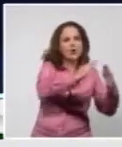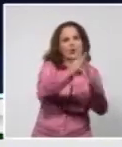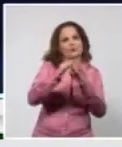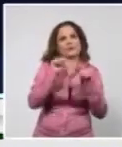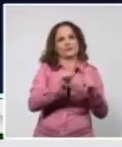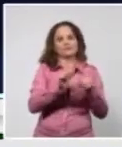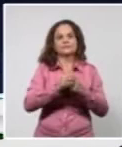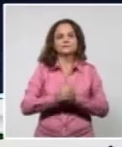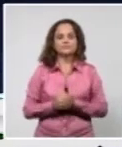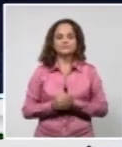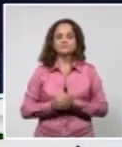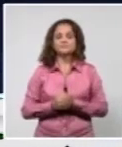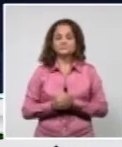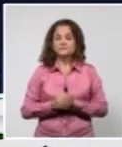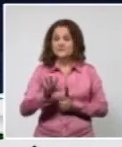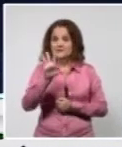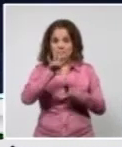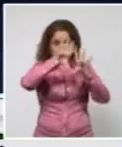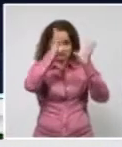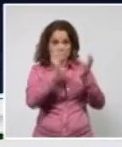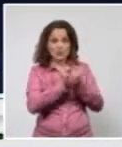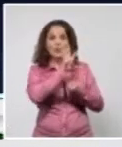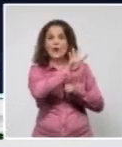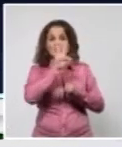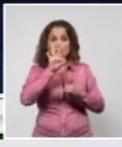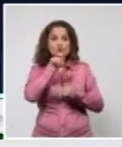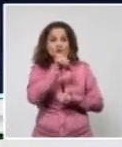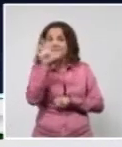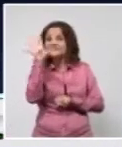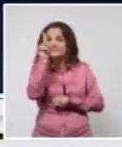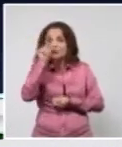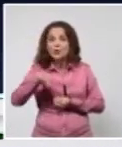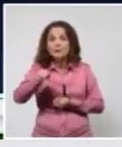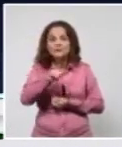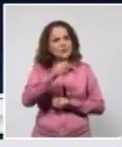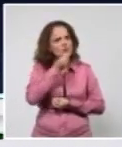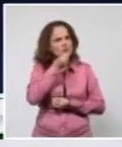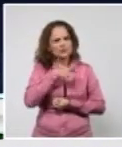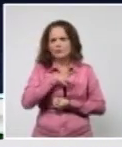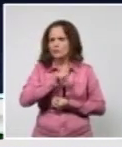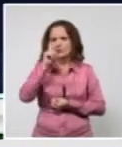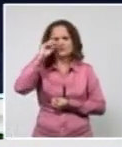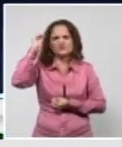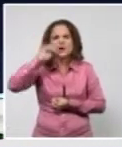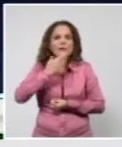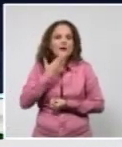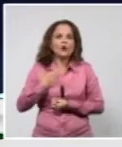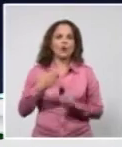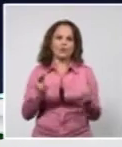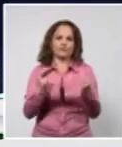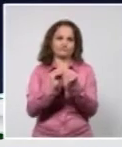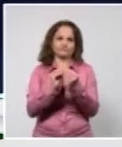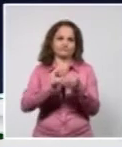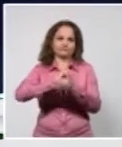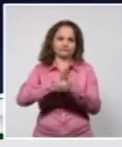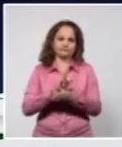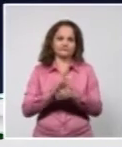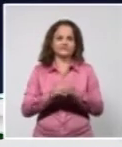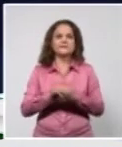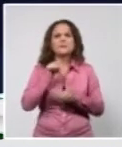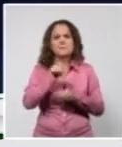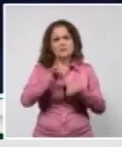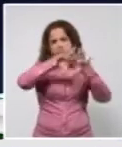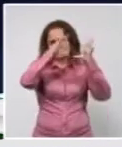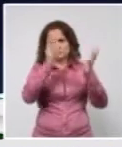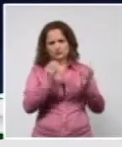518, are discharged and recovered from the virus. 15 patients are between 20 and 39 years